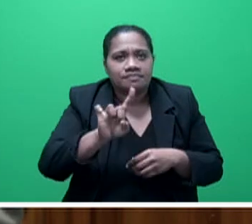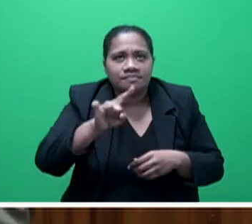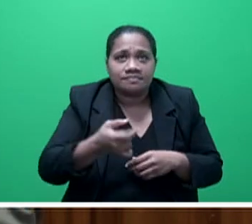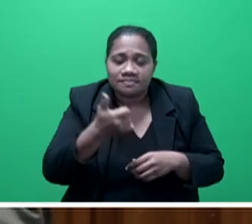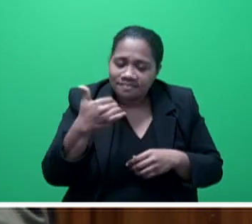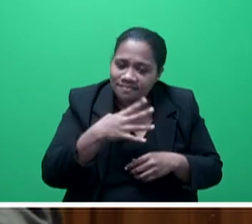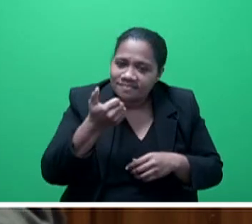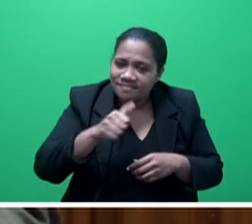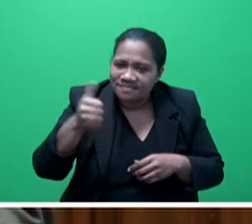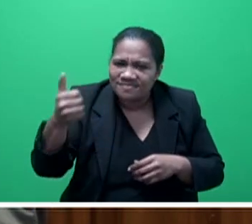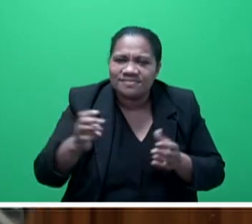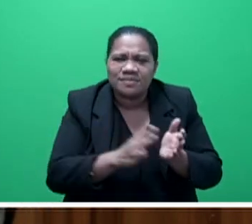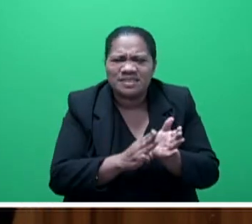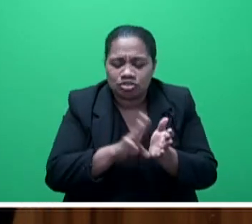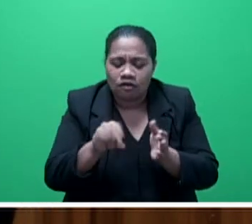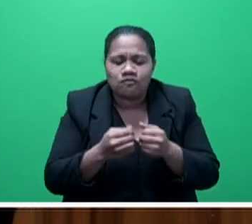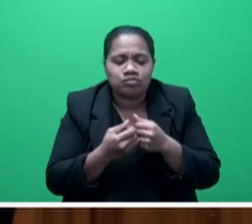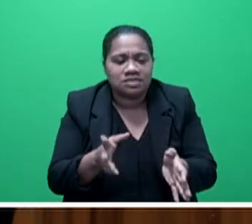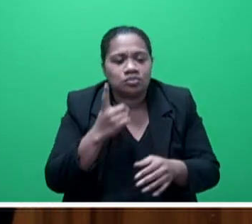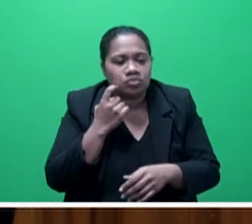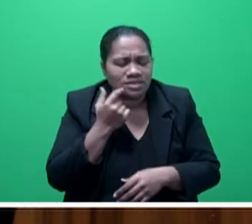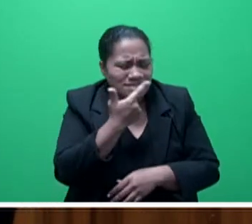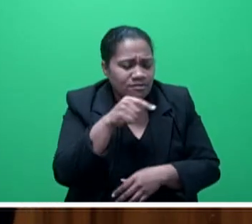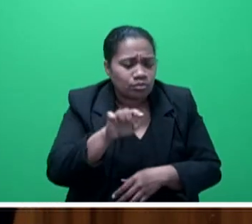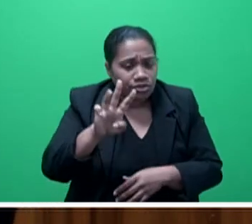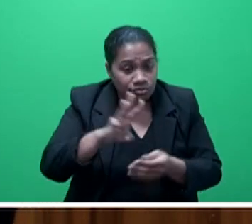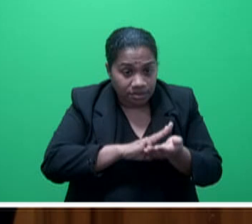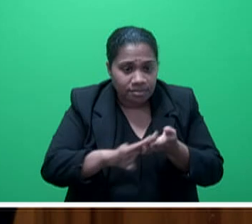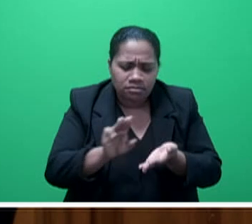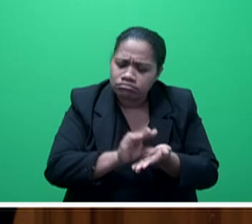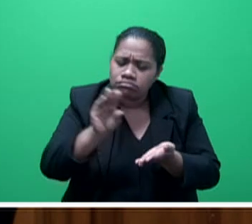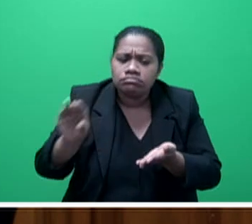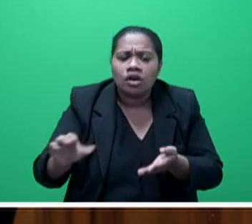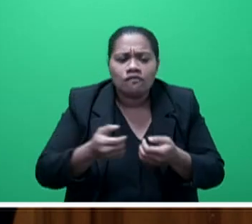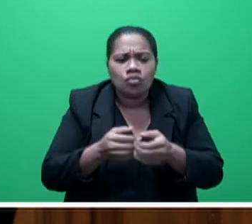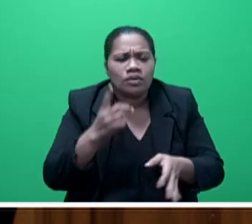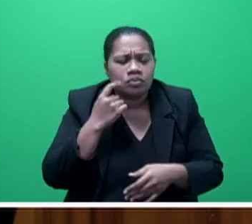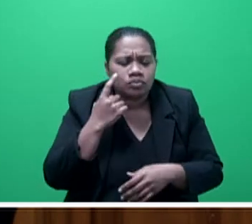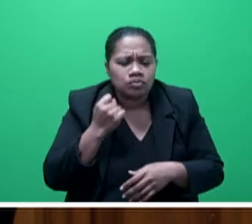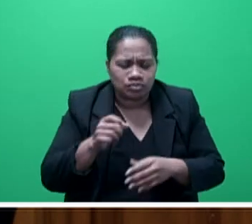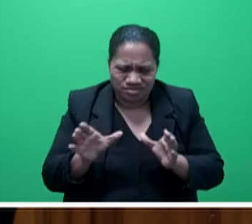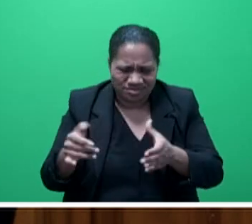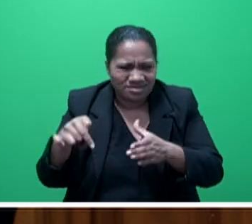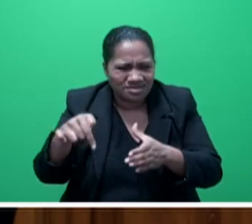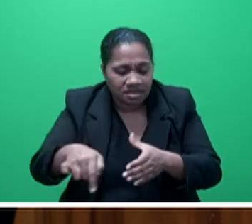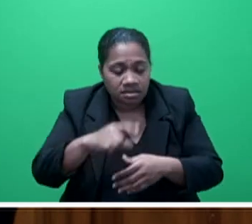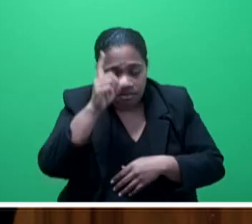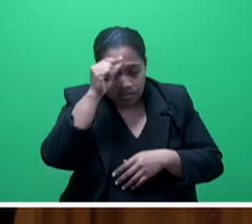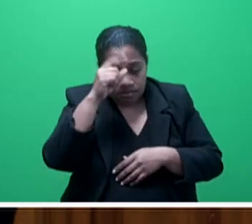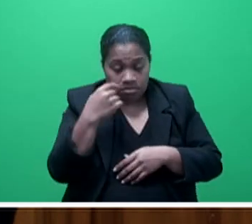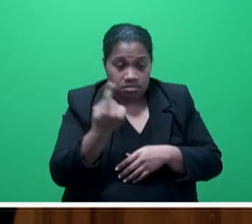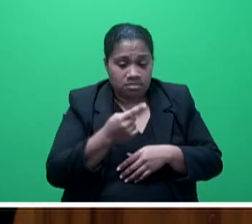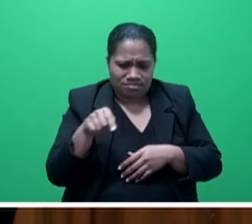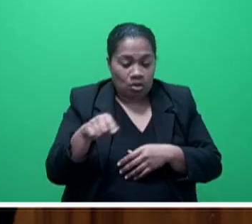21,666 megaliters of wastewater. 7.3 million has been allocated for wastewater treatment plants. Fijians will greatly